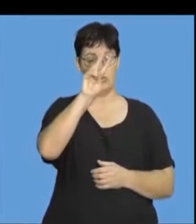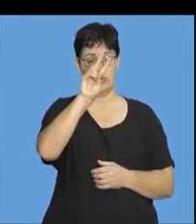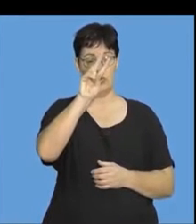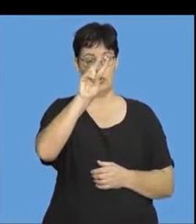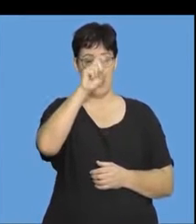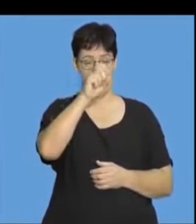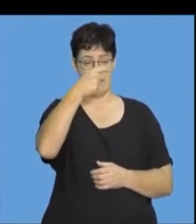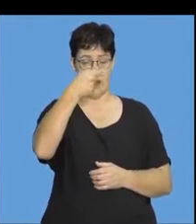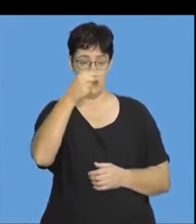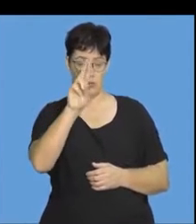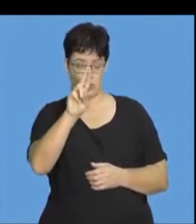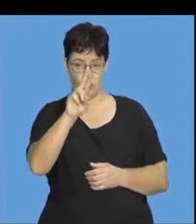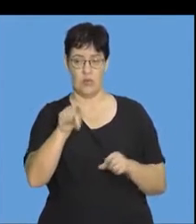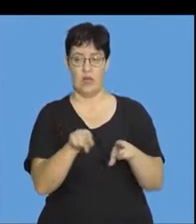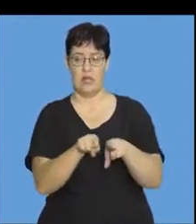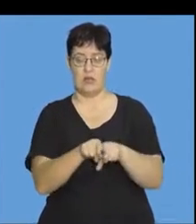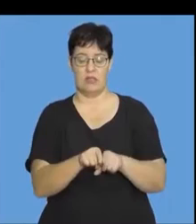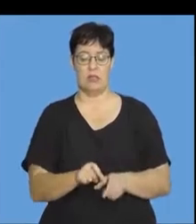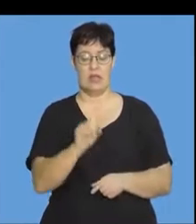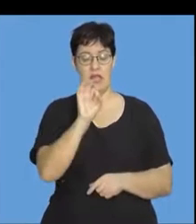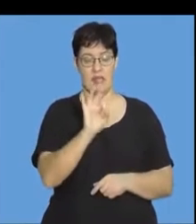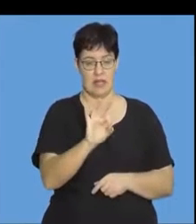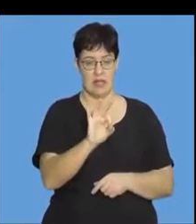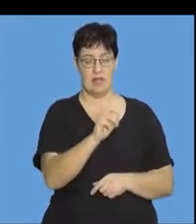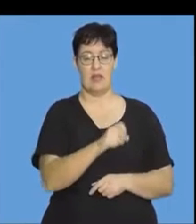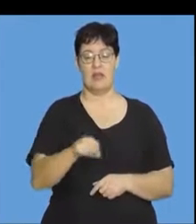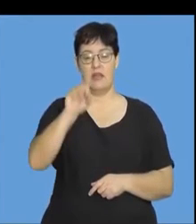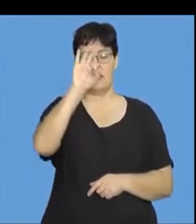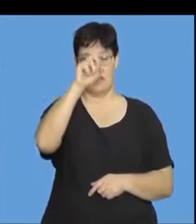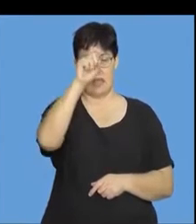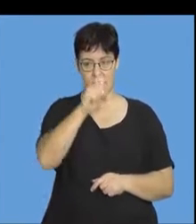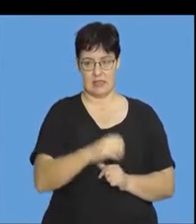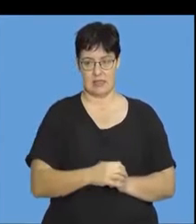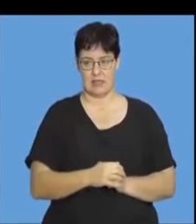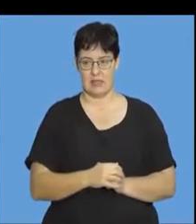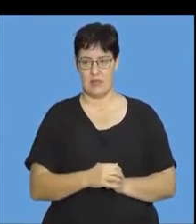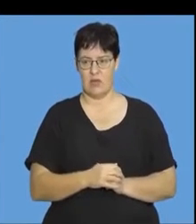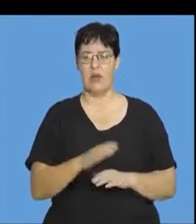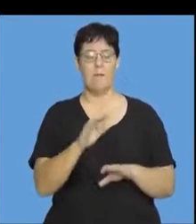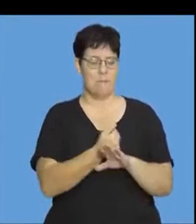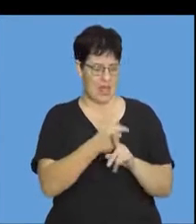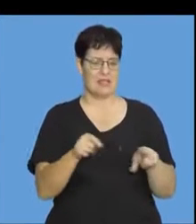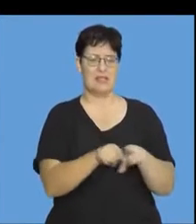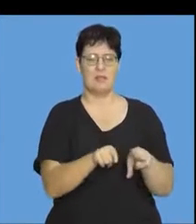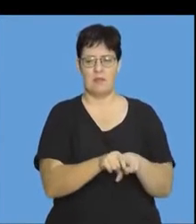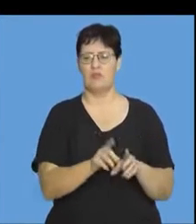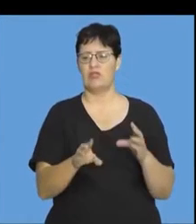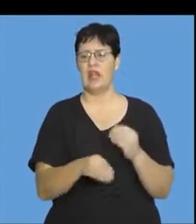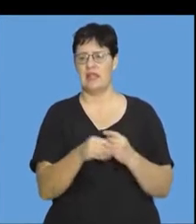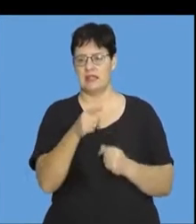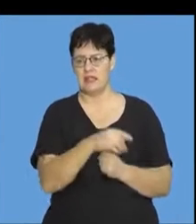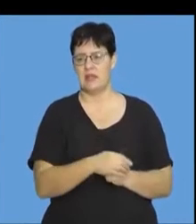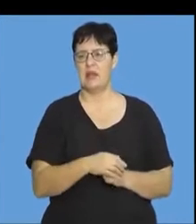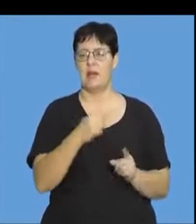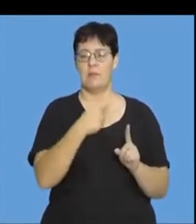2x minus 2 equals to 3 to the exponent of 3x. Because the bases are the same, I will just add